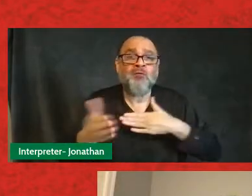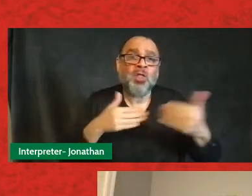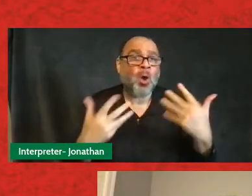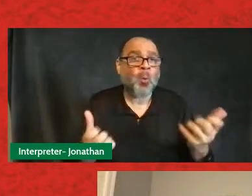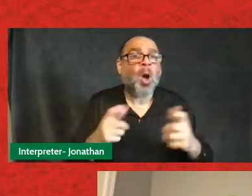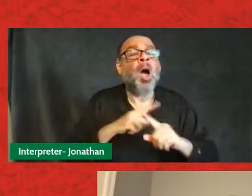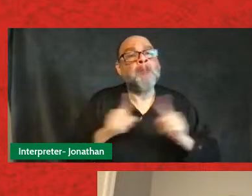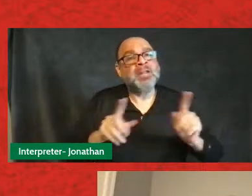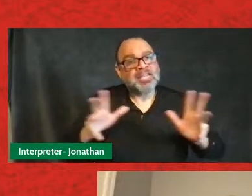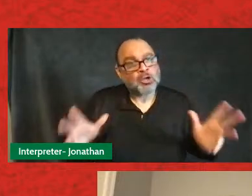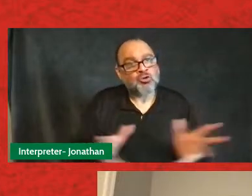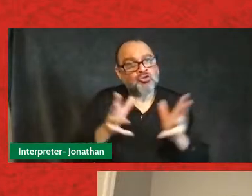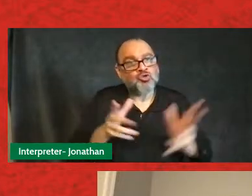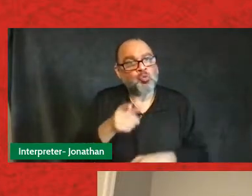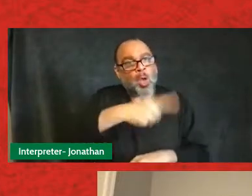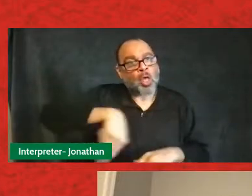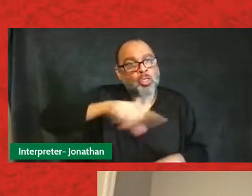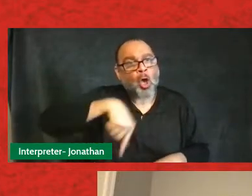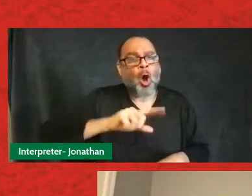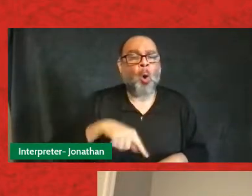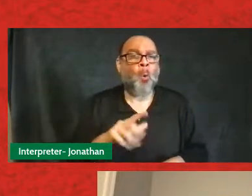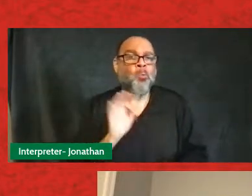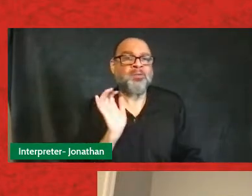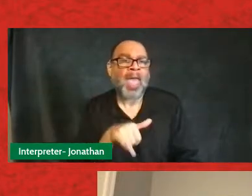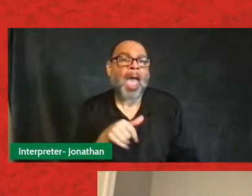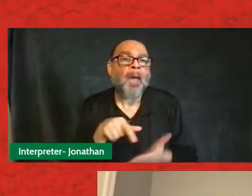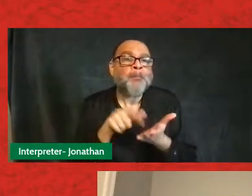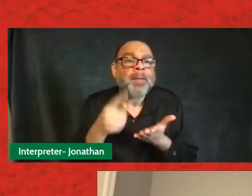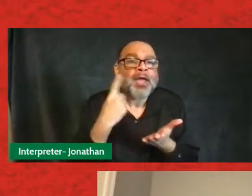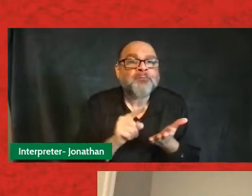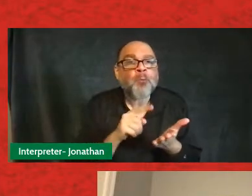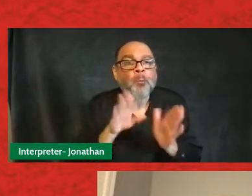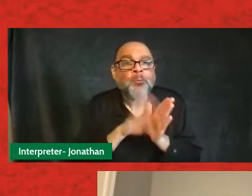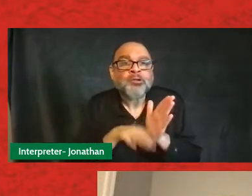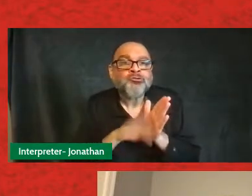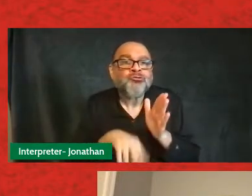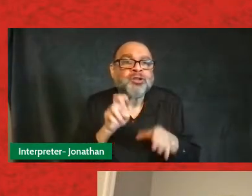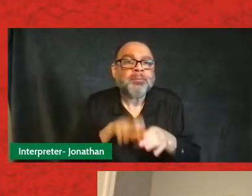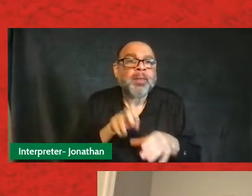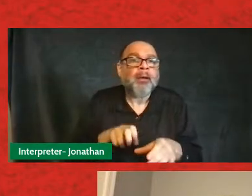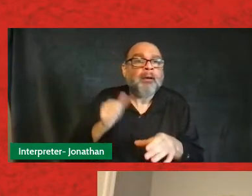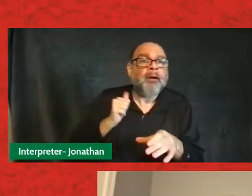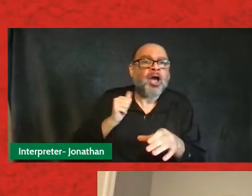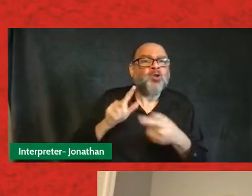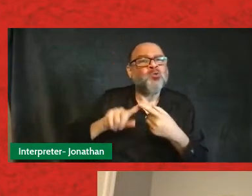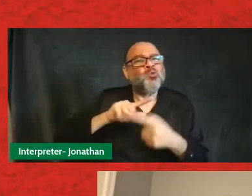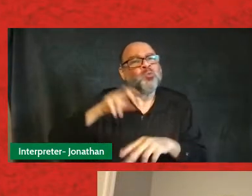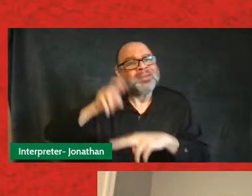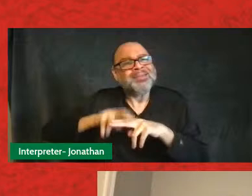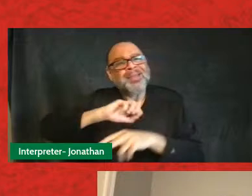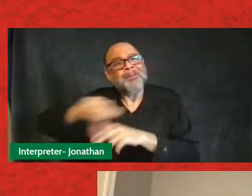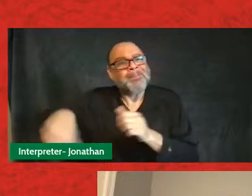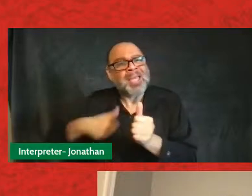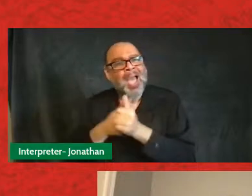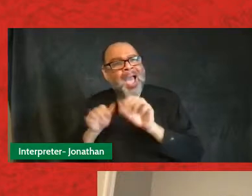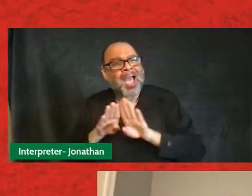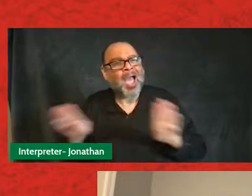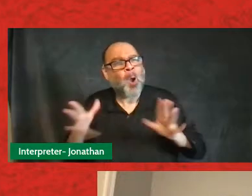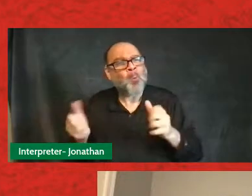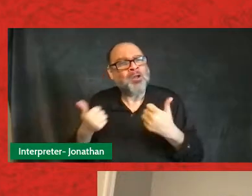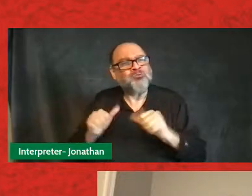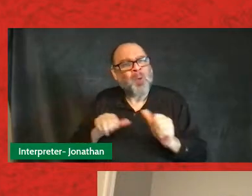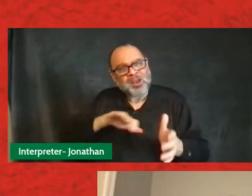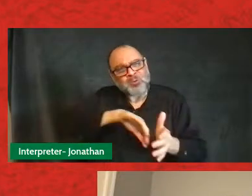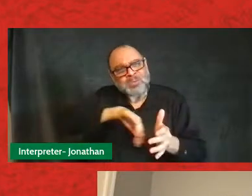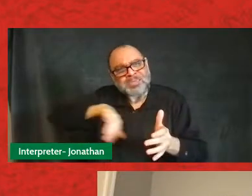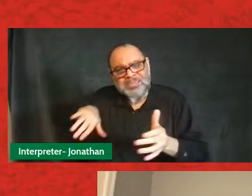the rowdy folks paying for the cheaper seats at the back of the pit to sit behind this partition so he could kind of quarantine them and hopefully